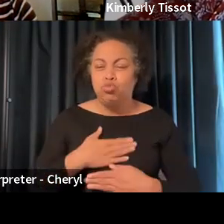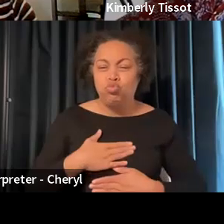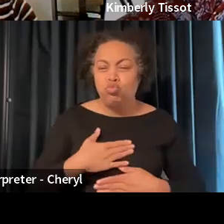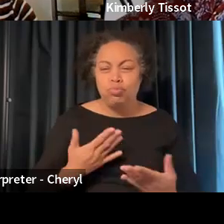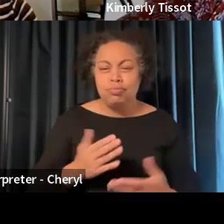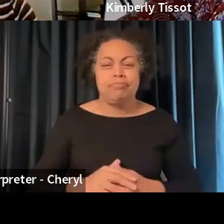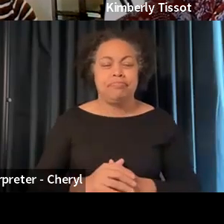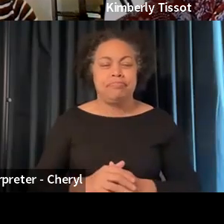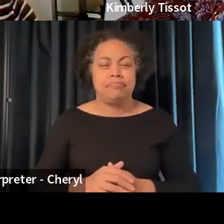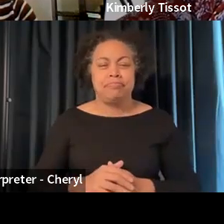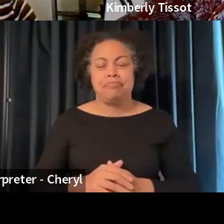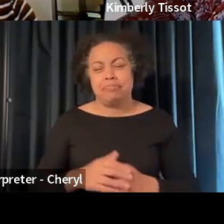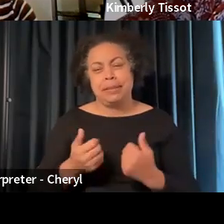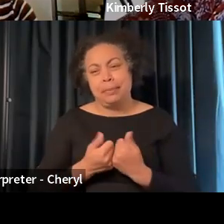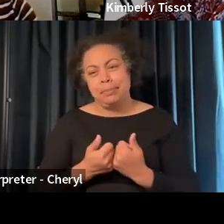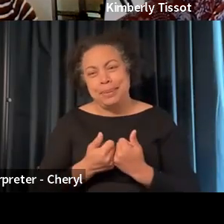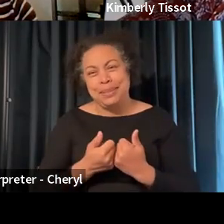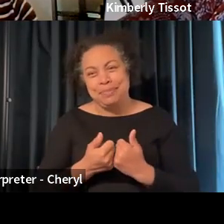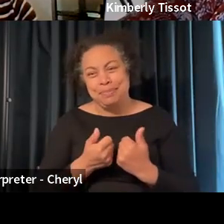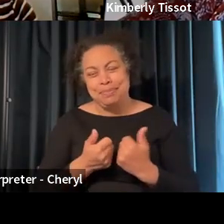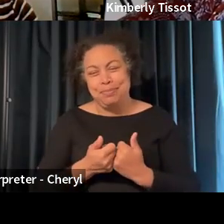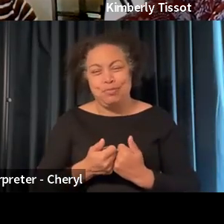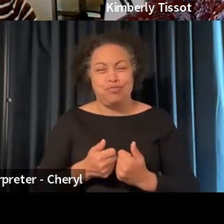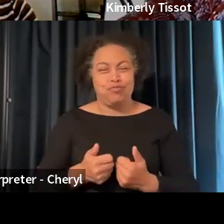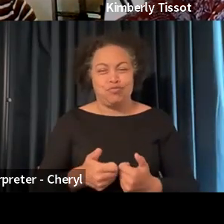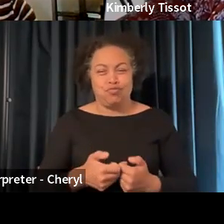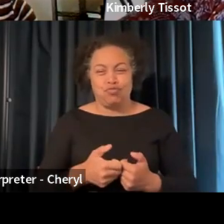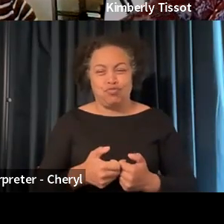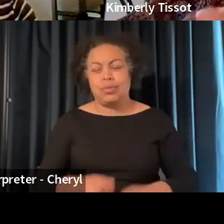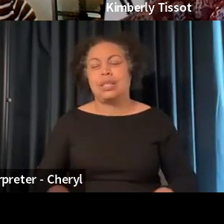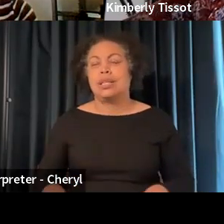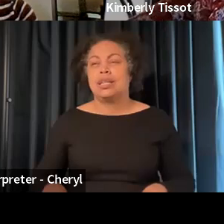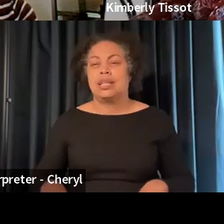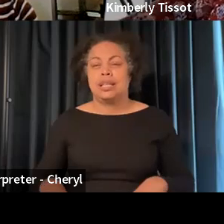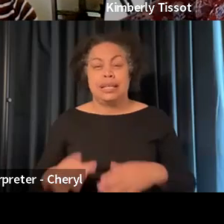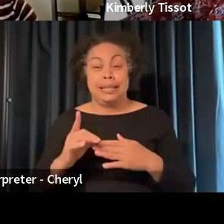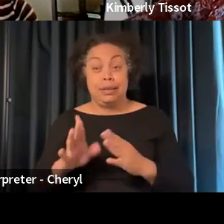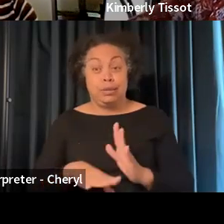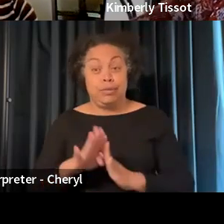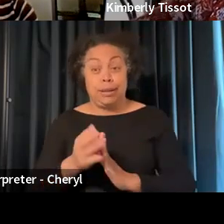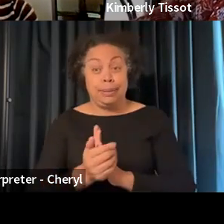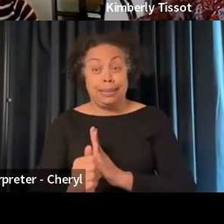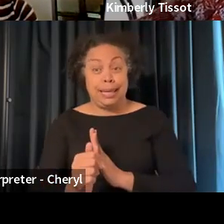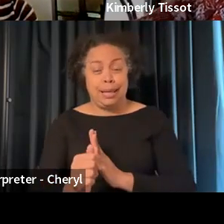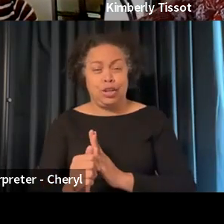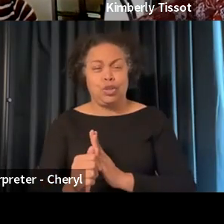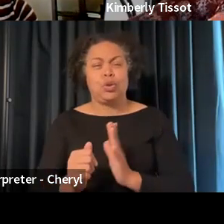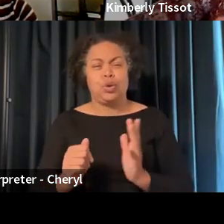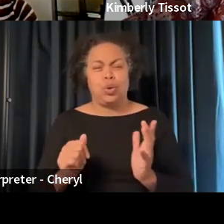are video games. My leadership development skills are